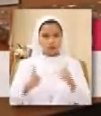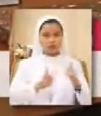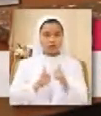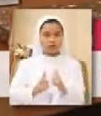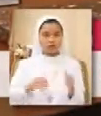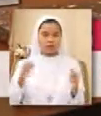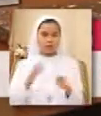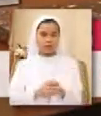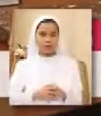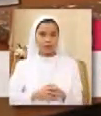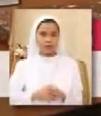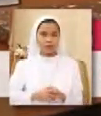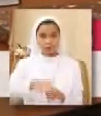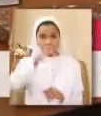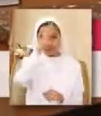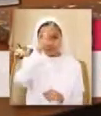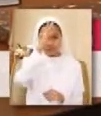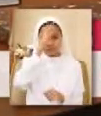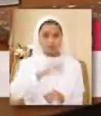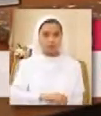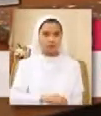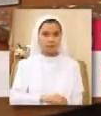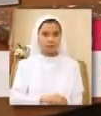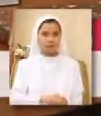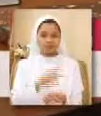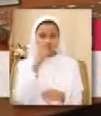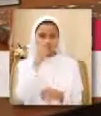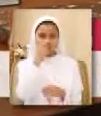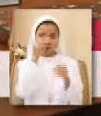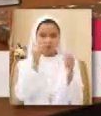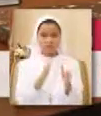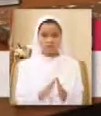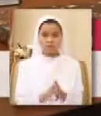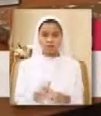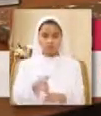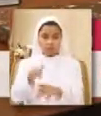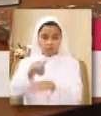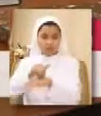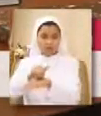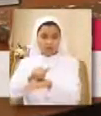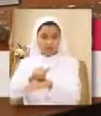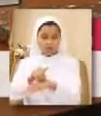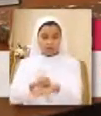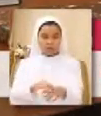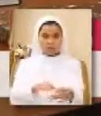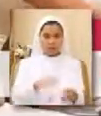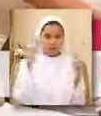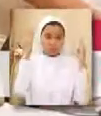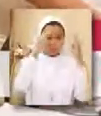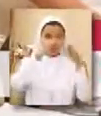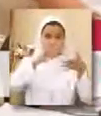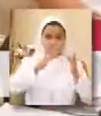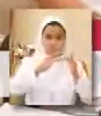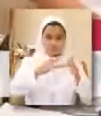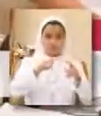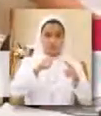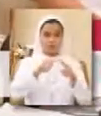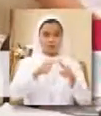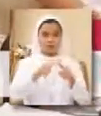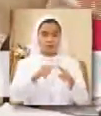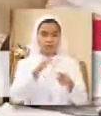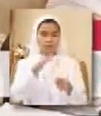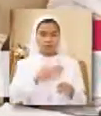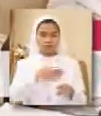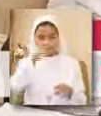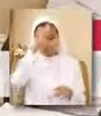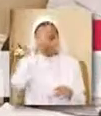Bishop, you email my dad, and he will send you a picture. Still alive. Yeah, yeah. Oh. He is in his 90s. Right? No, he's no. So he